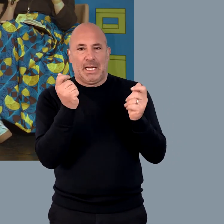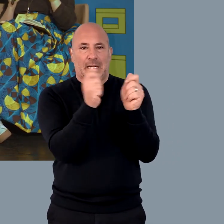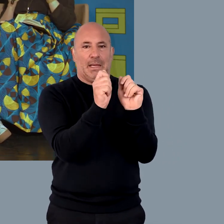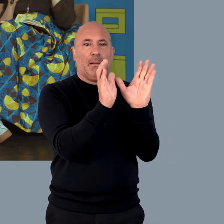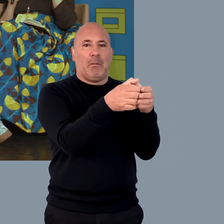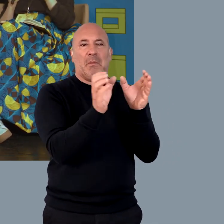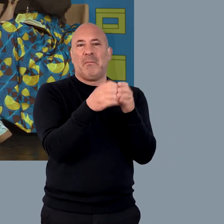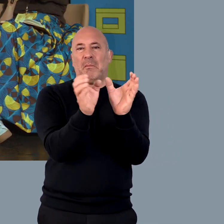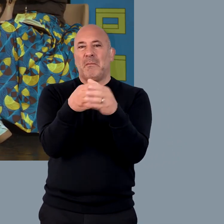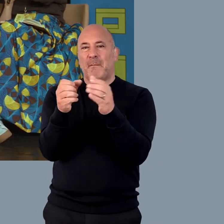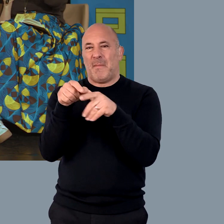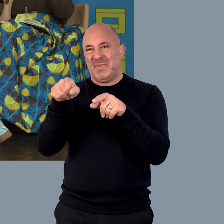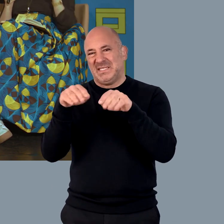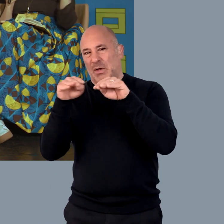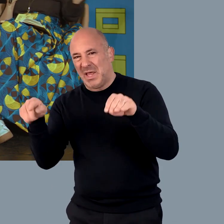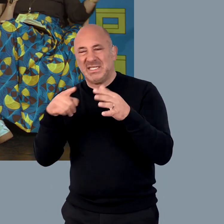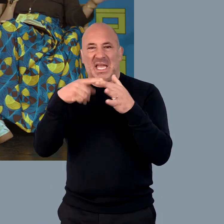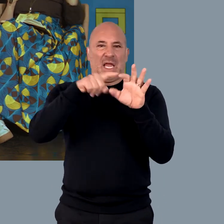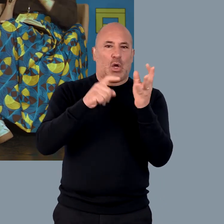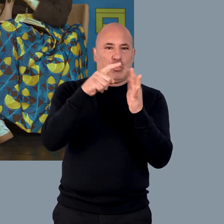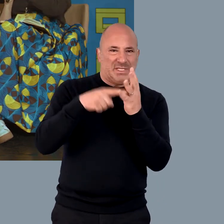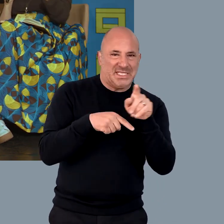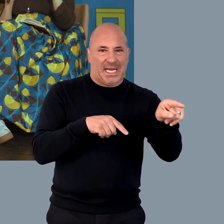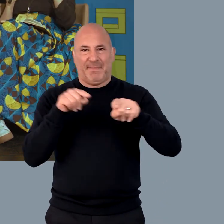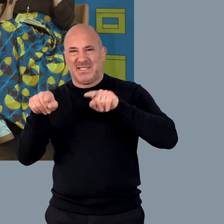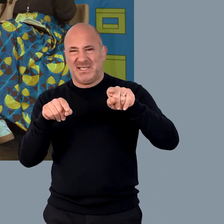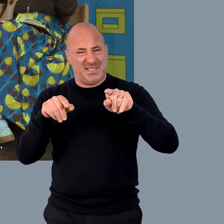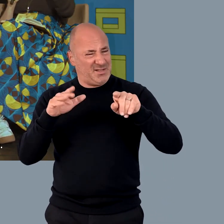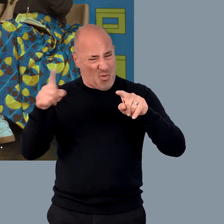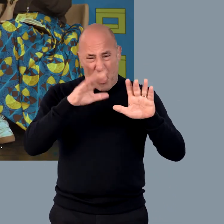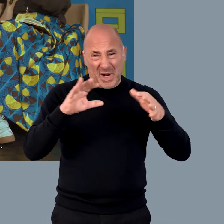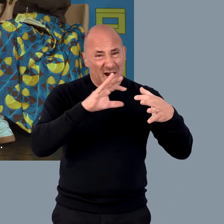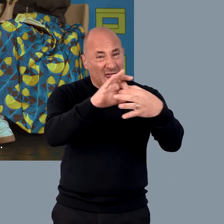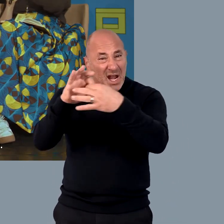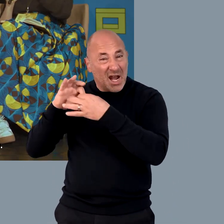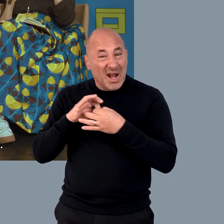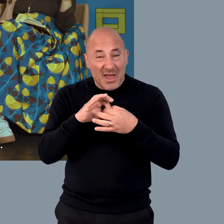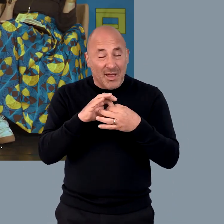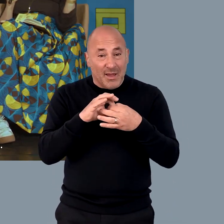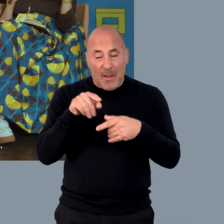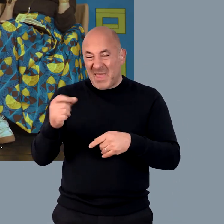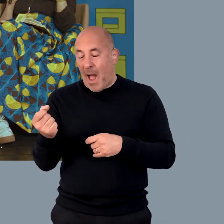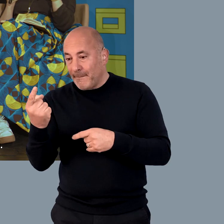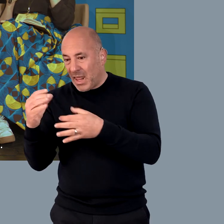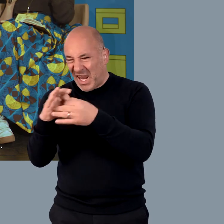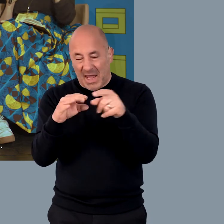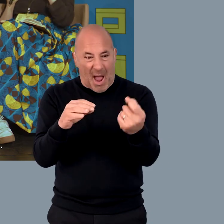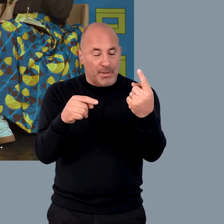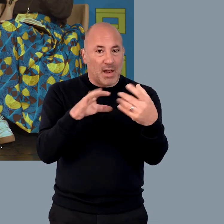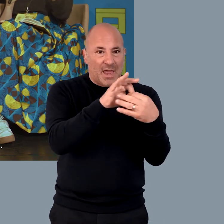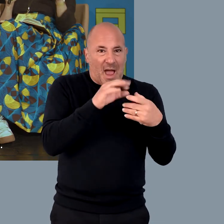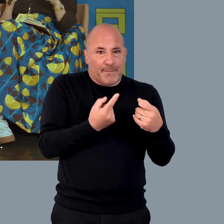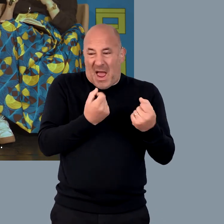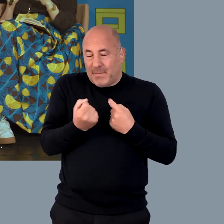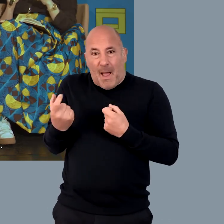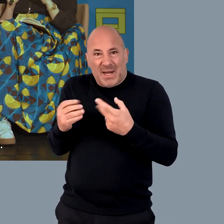put in boxes, and there's equity over here and this over there, and actually it all threads together and it does all kind of